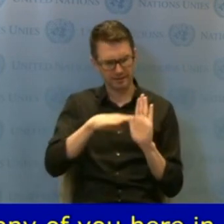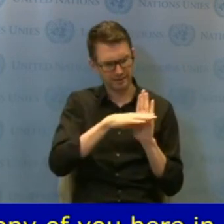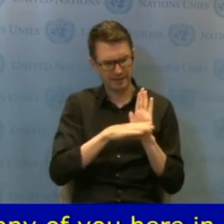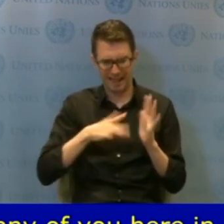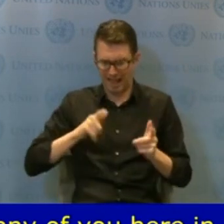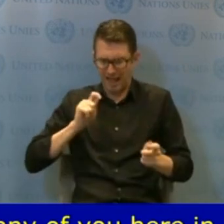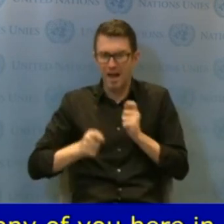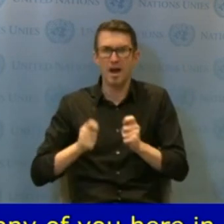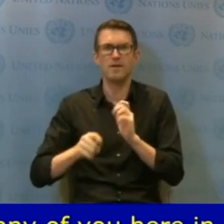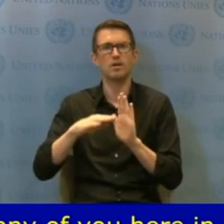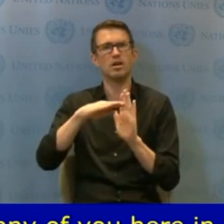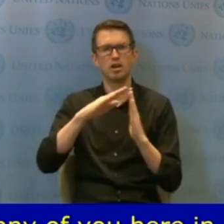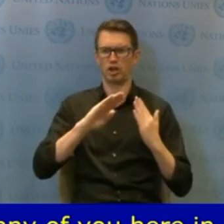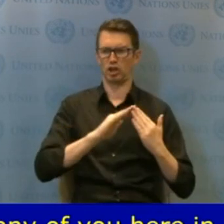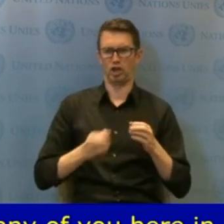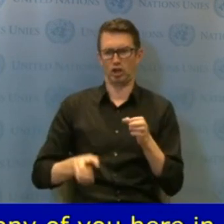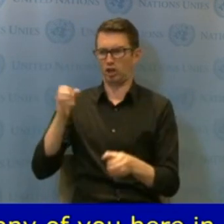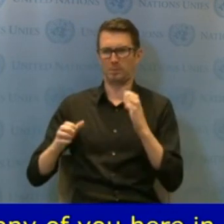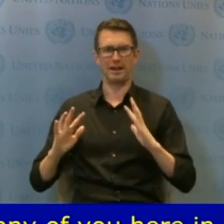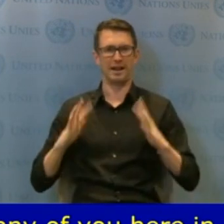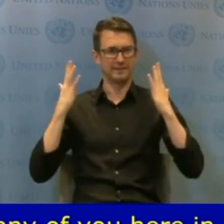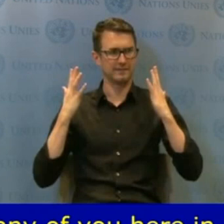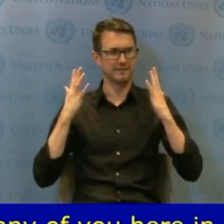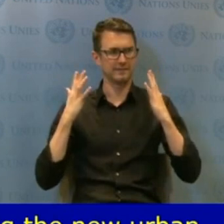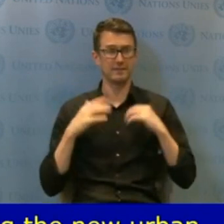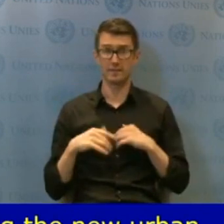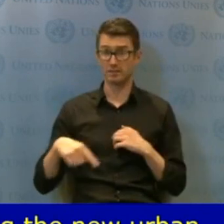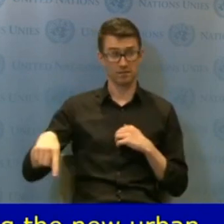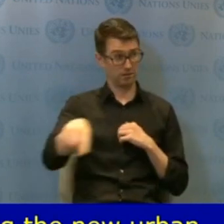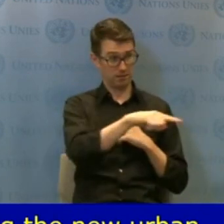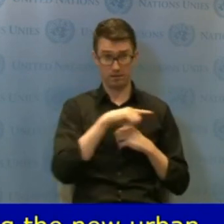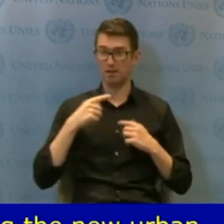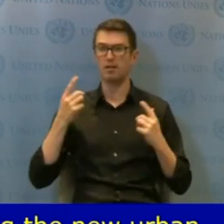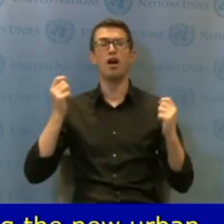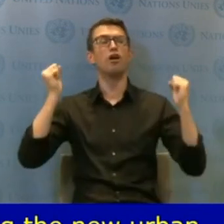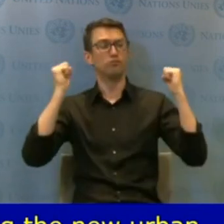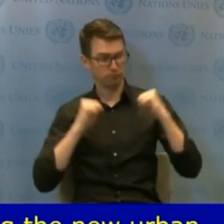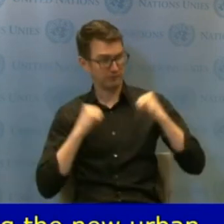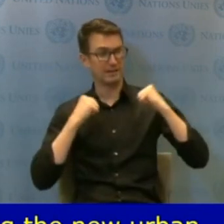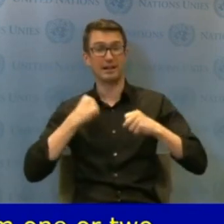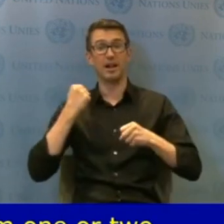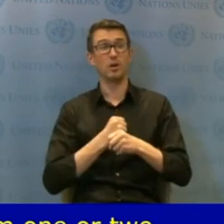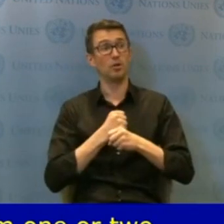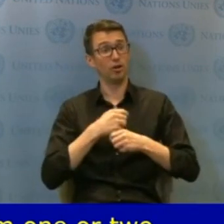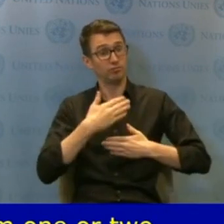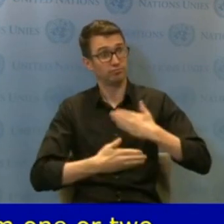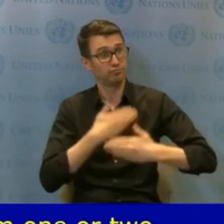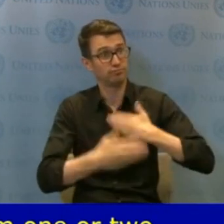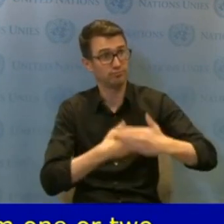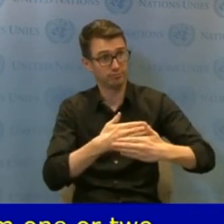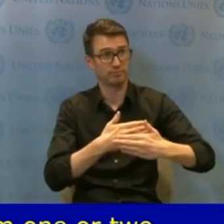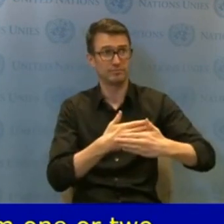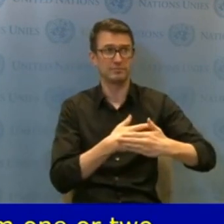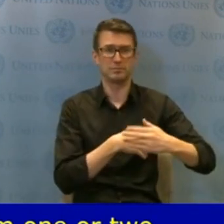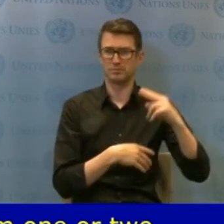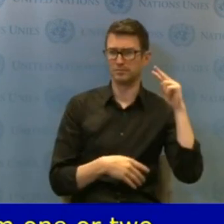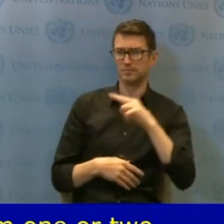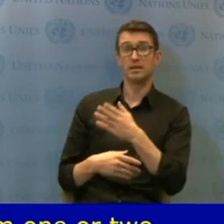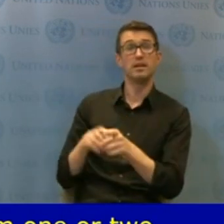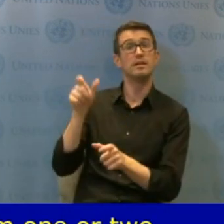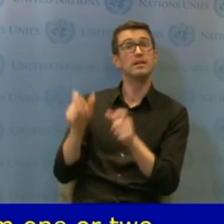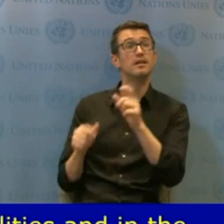disabilities, and in the final document, we're able to, through the coordination of all of you in this